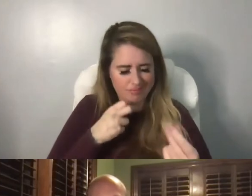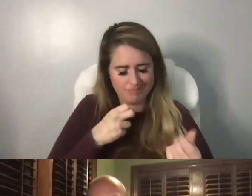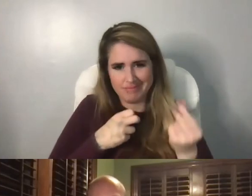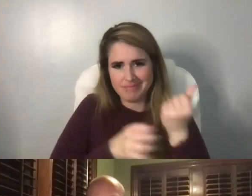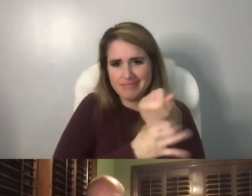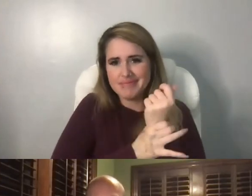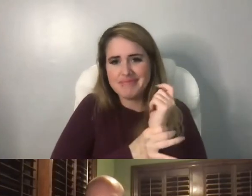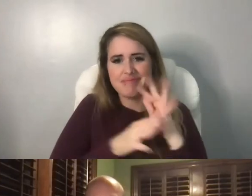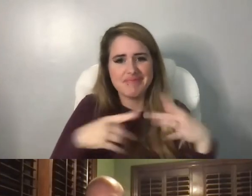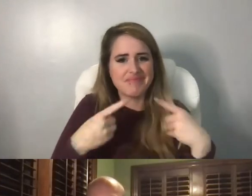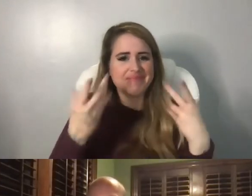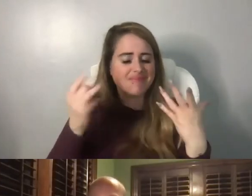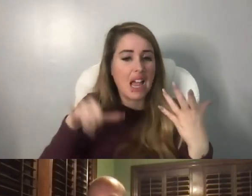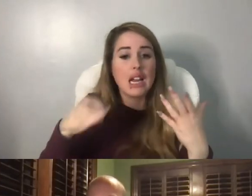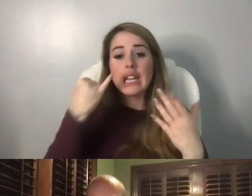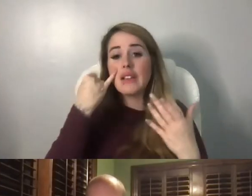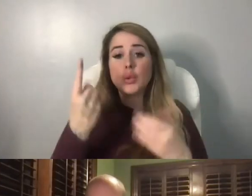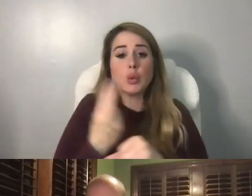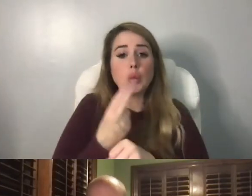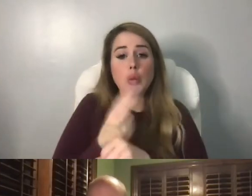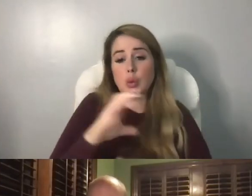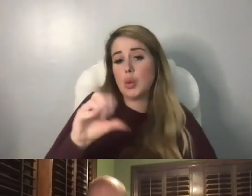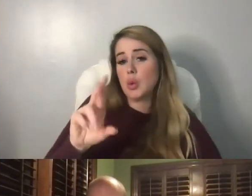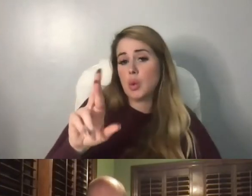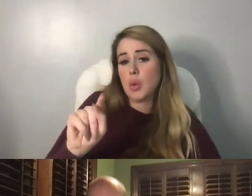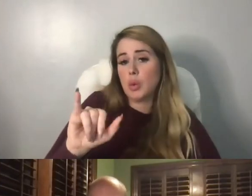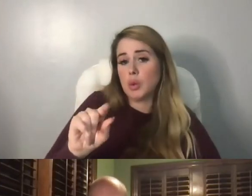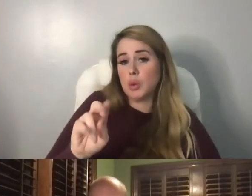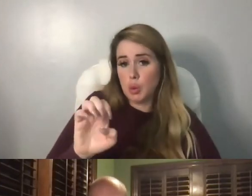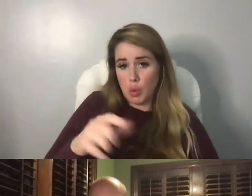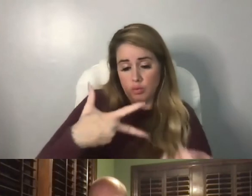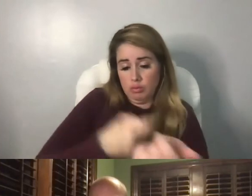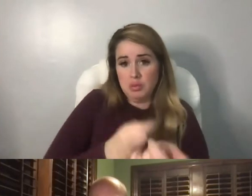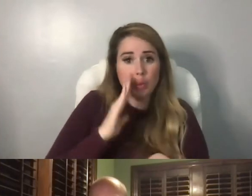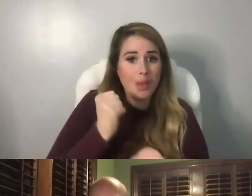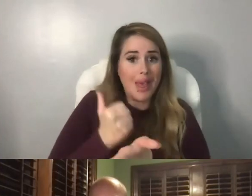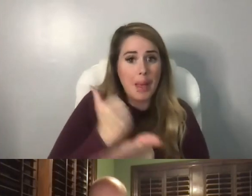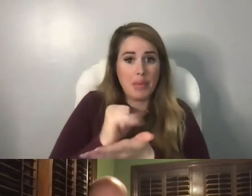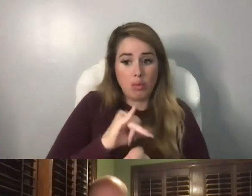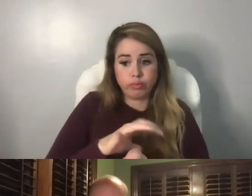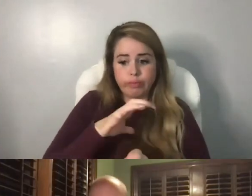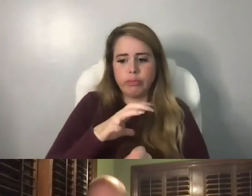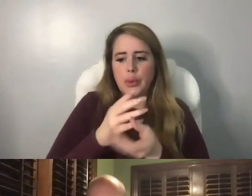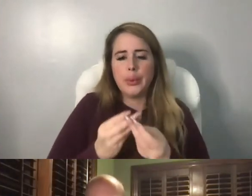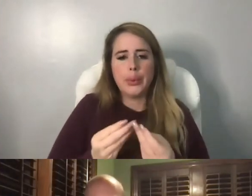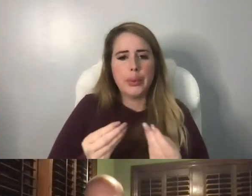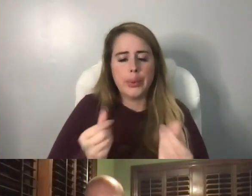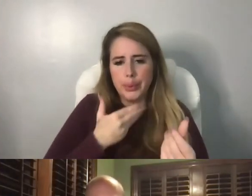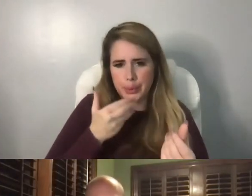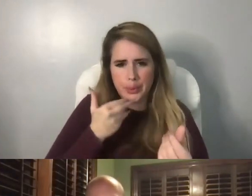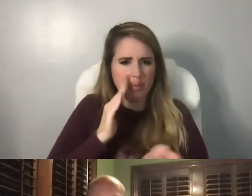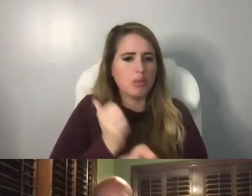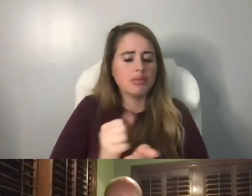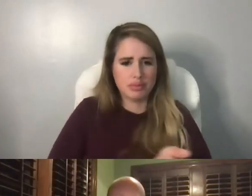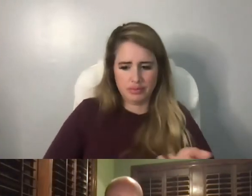So if you can administer cortisone and diminish the inflammation around the nerve, that can be very helpful. If